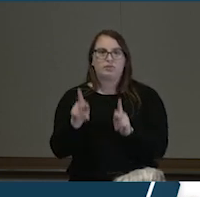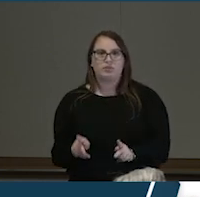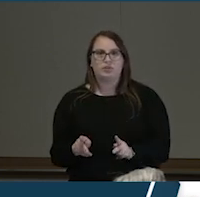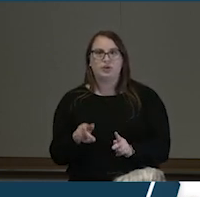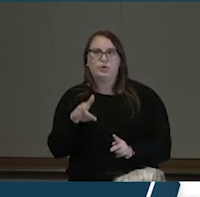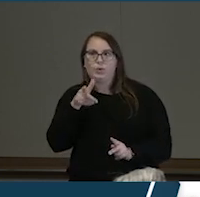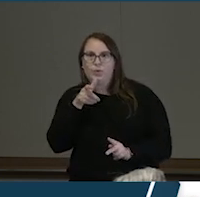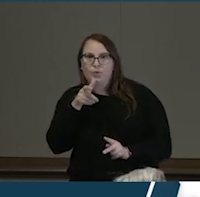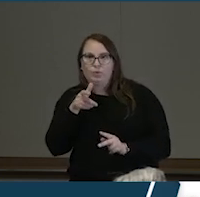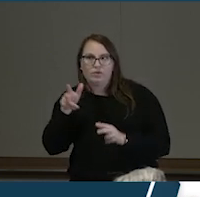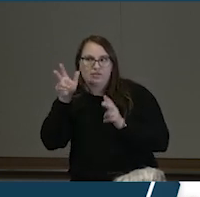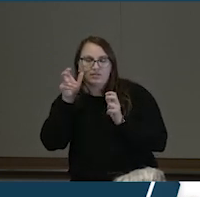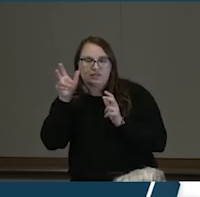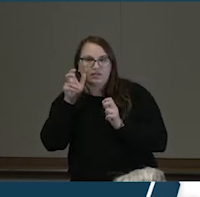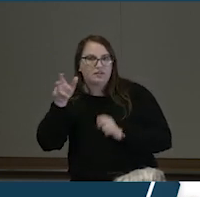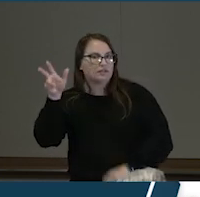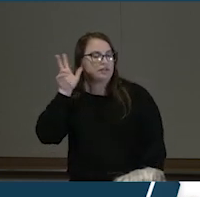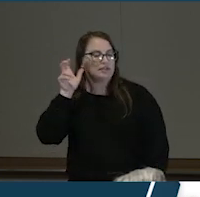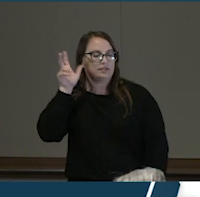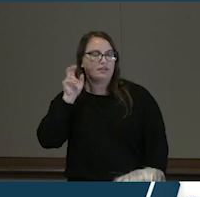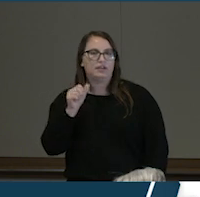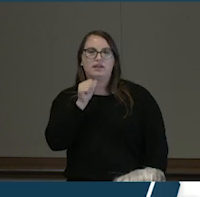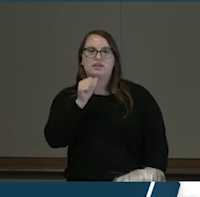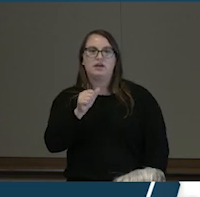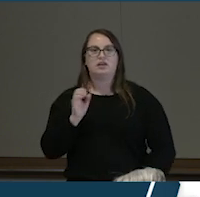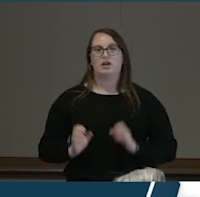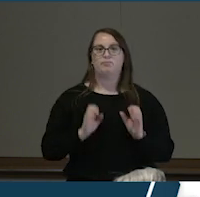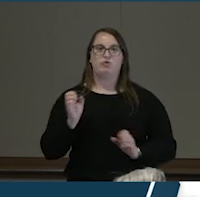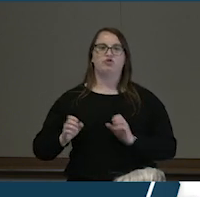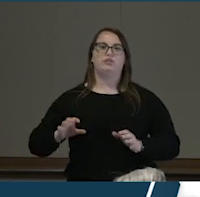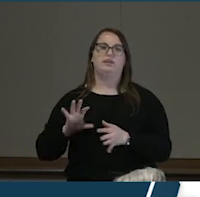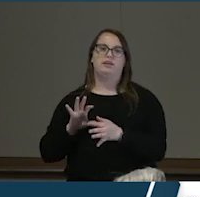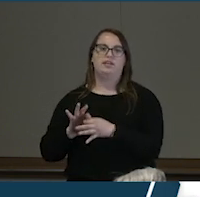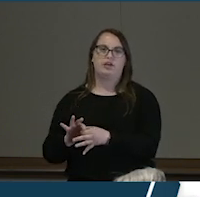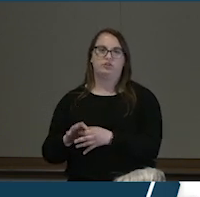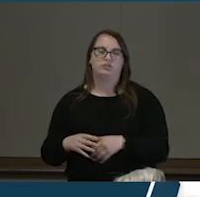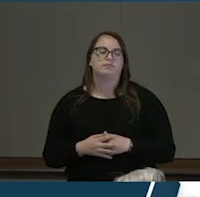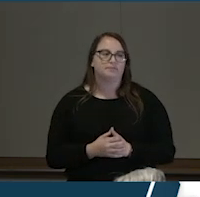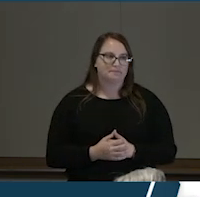information that is not as emotional about the situation as you are.